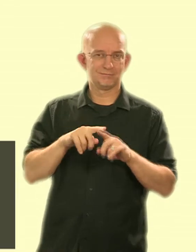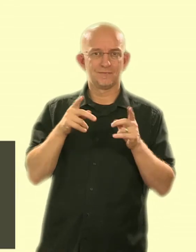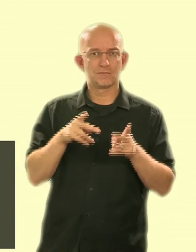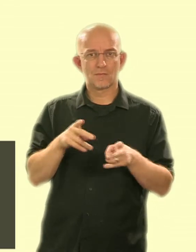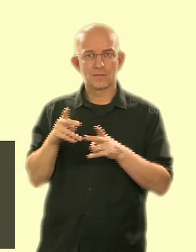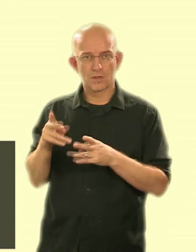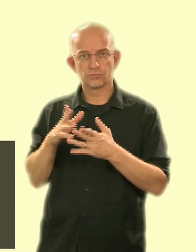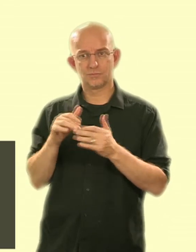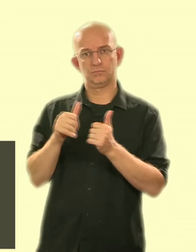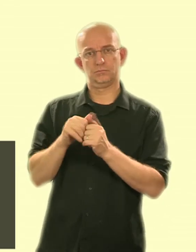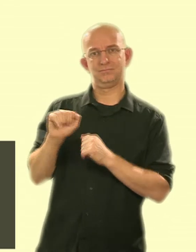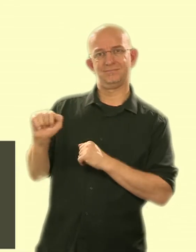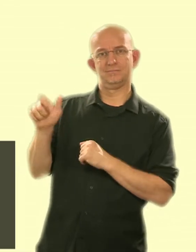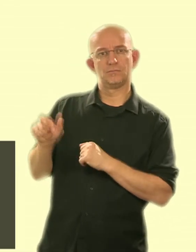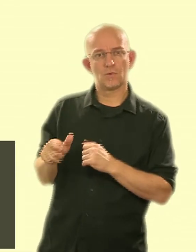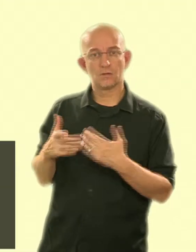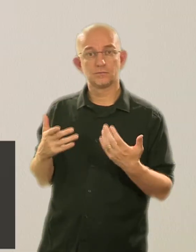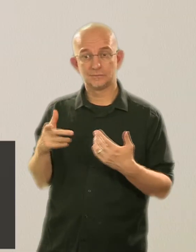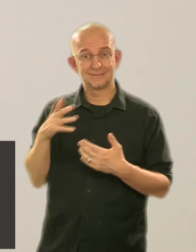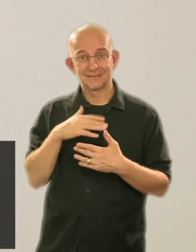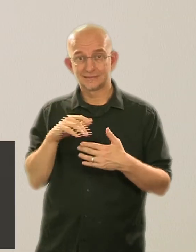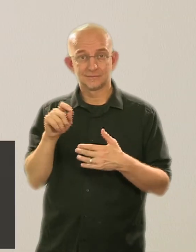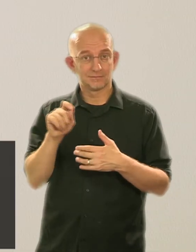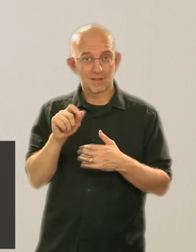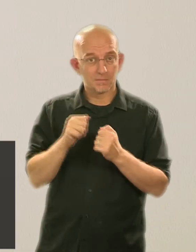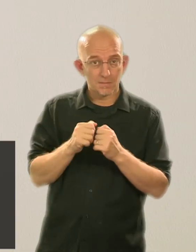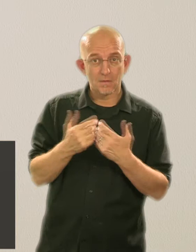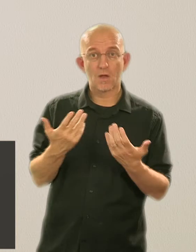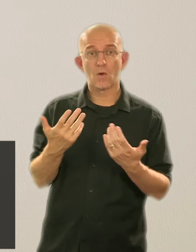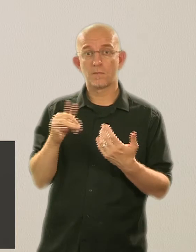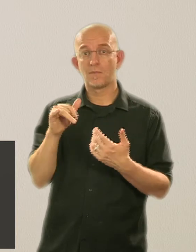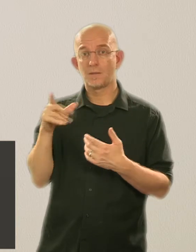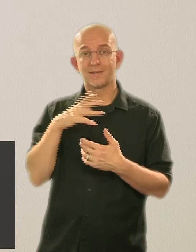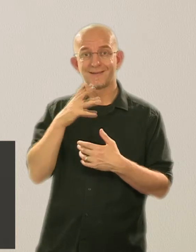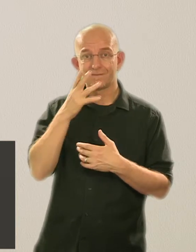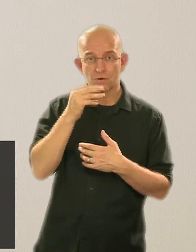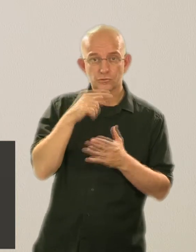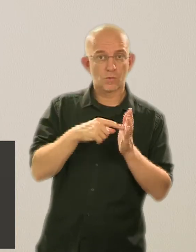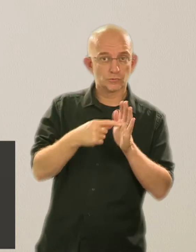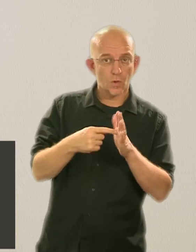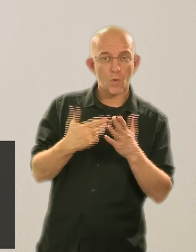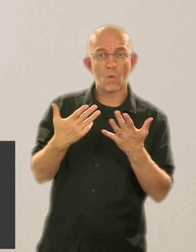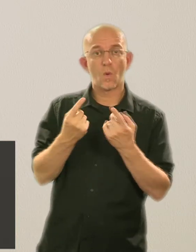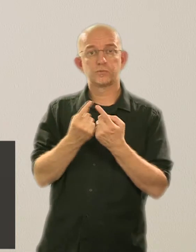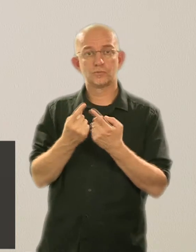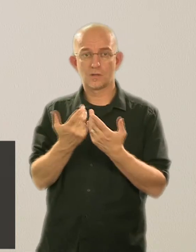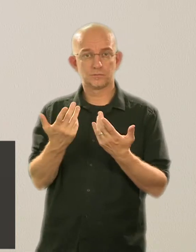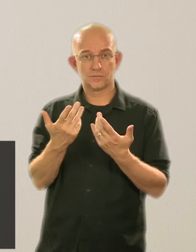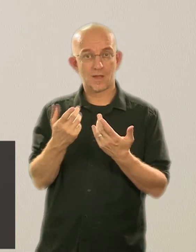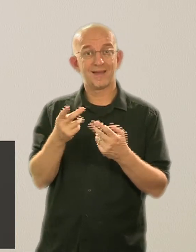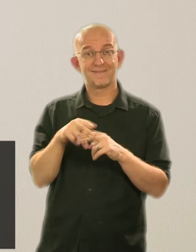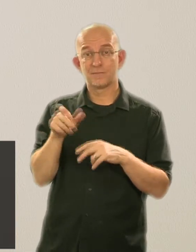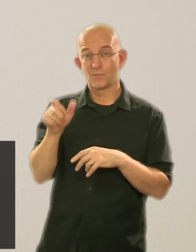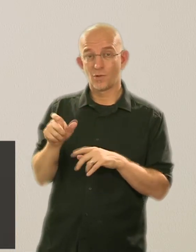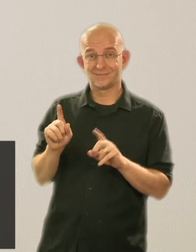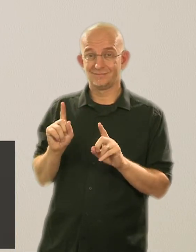to communicate their decision to you? This means using any method that is appropriate for that person. Do they need pen